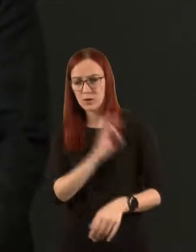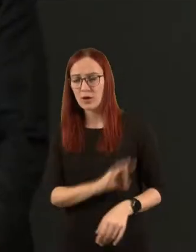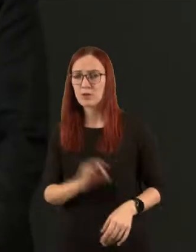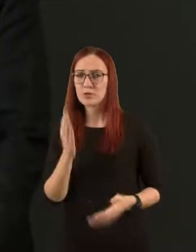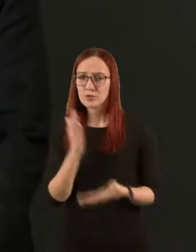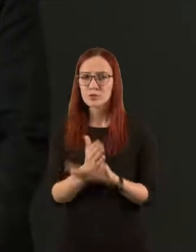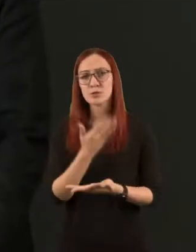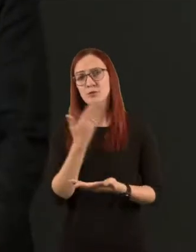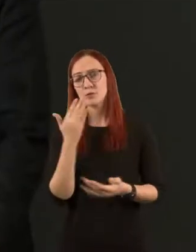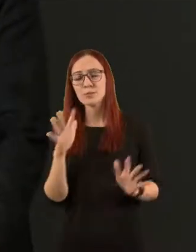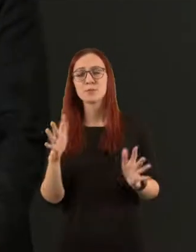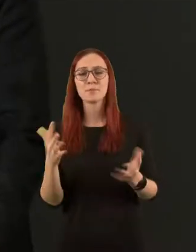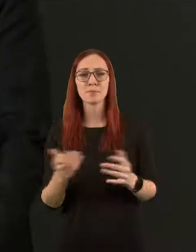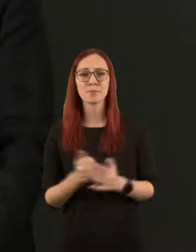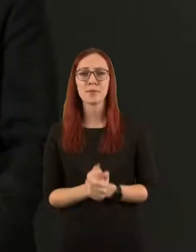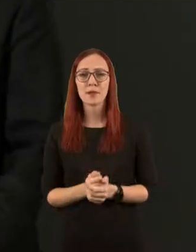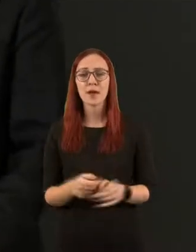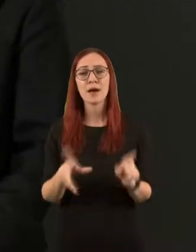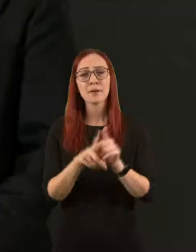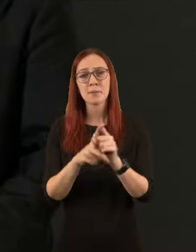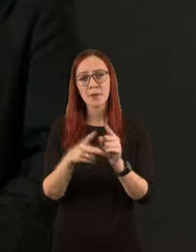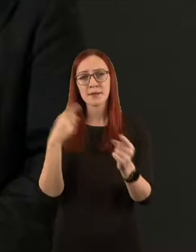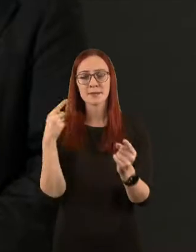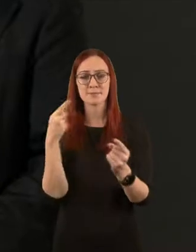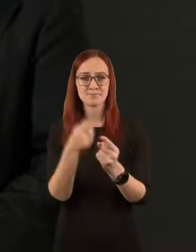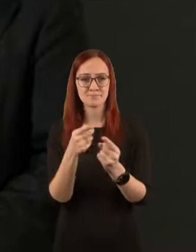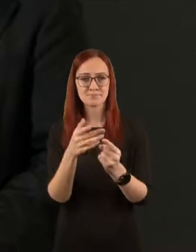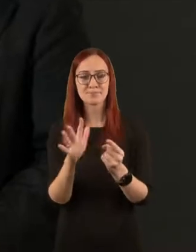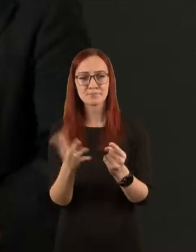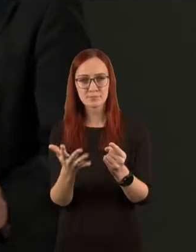non-market measures to construct implicit carbon prices.